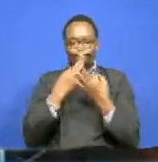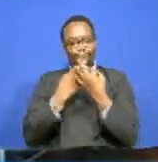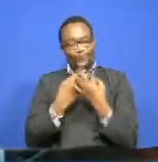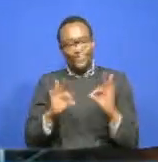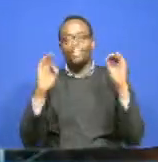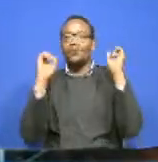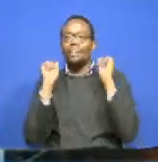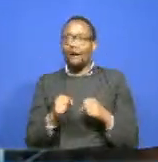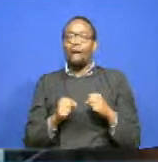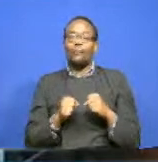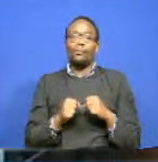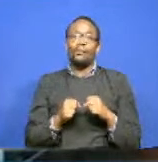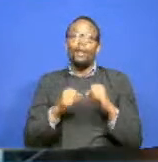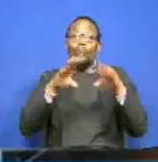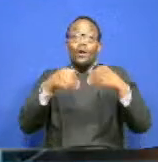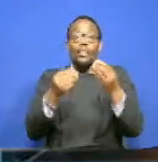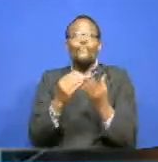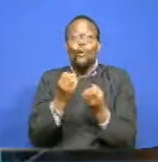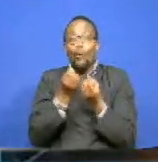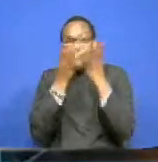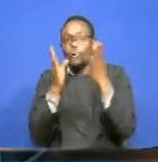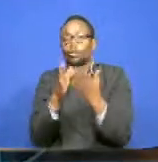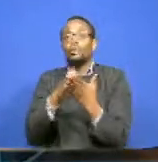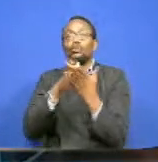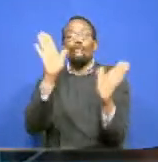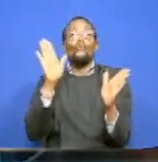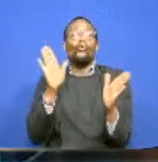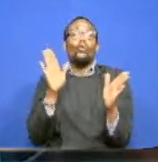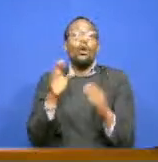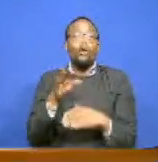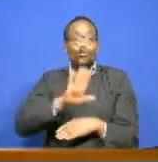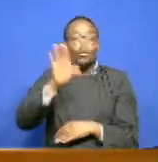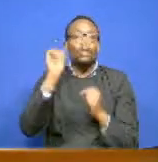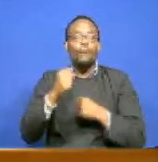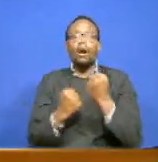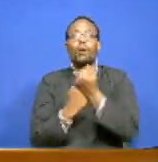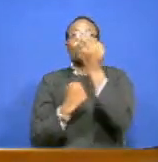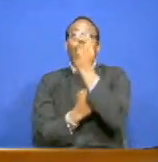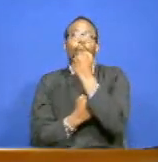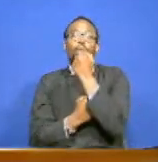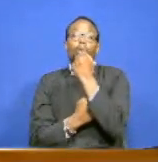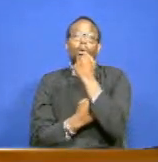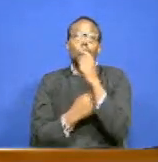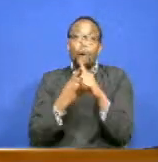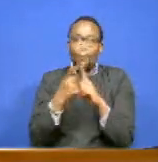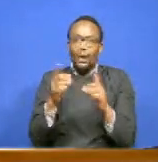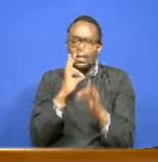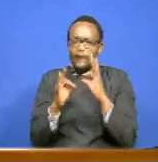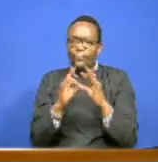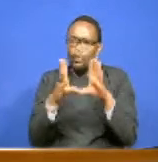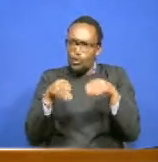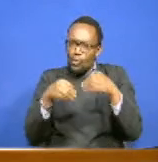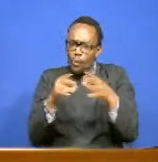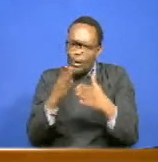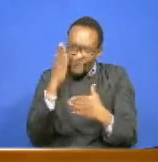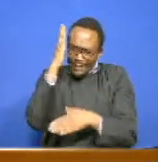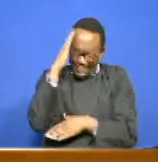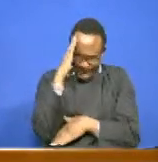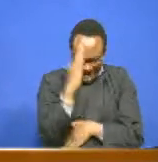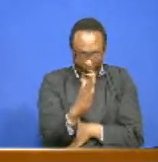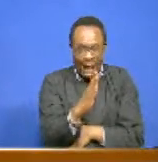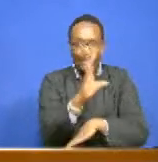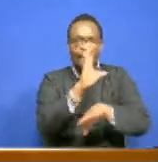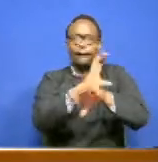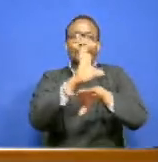able to provide you with the necessary details for your donations. But even if you give directly towards the